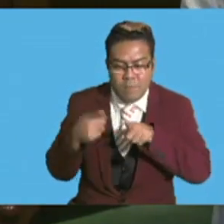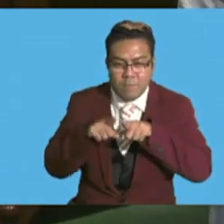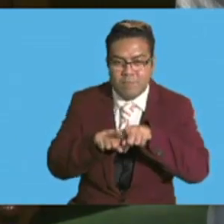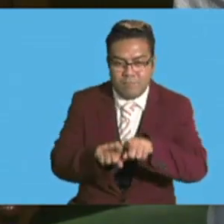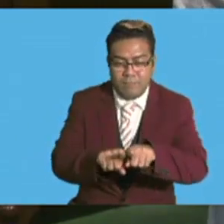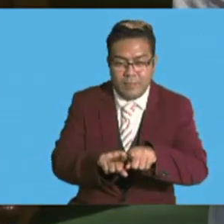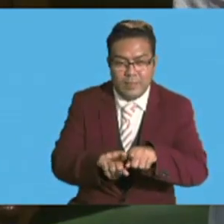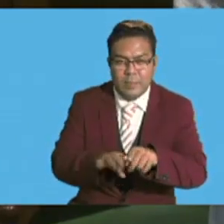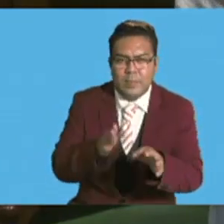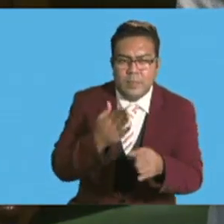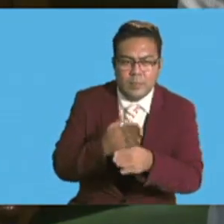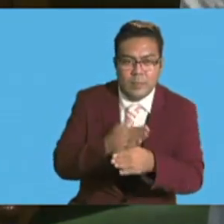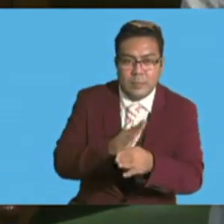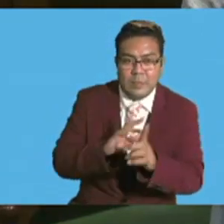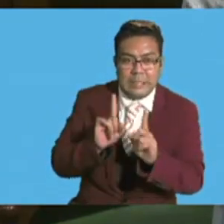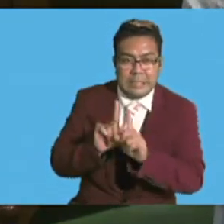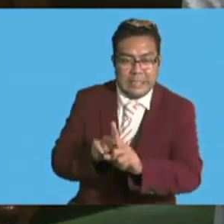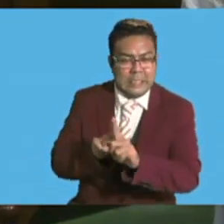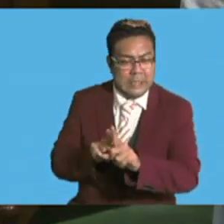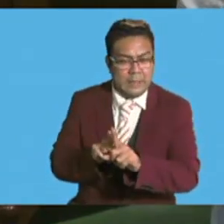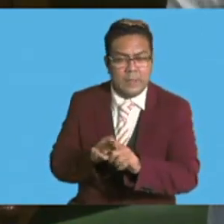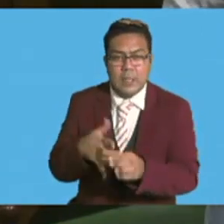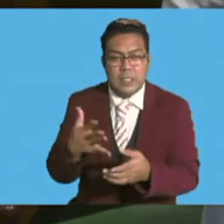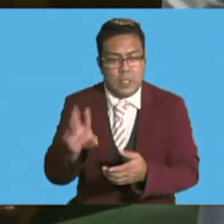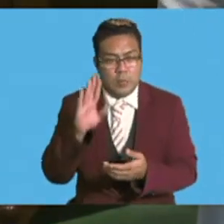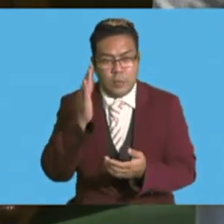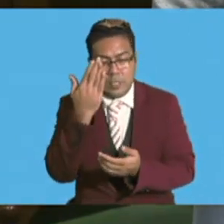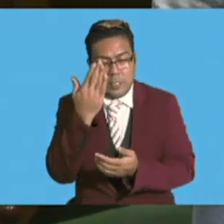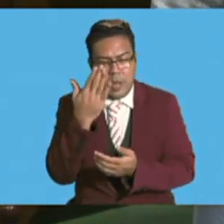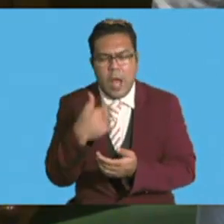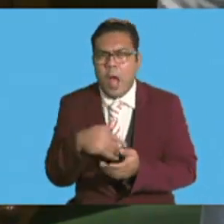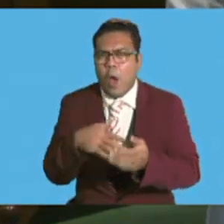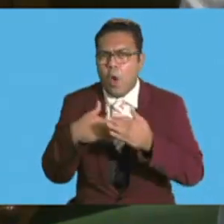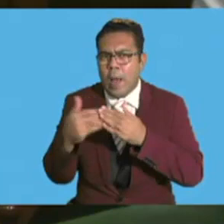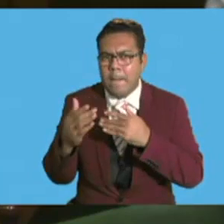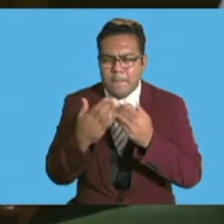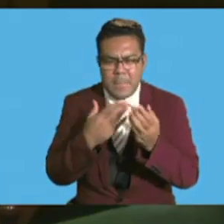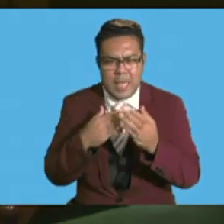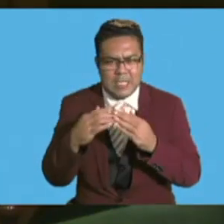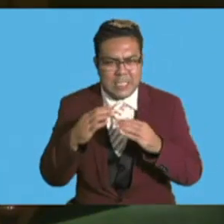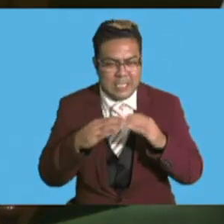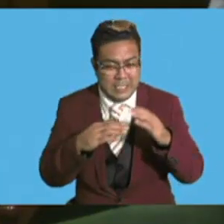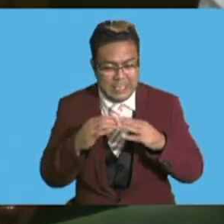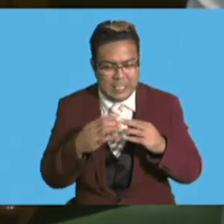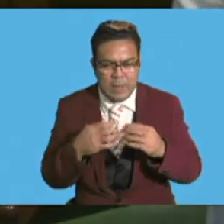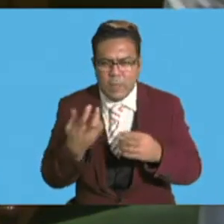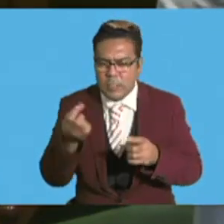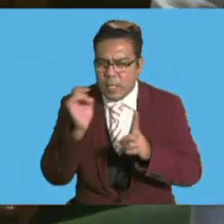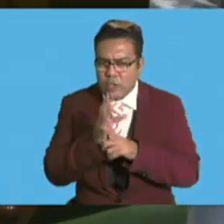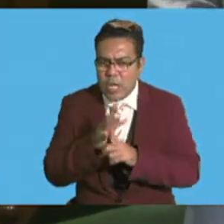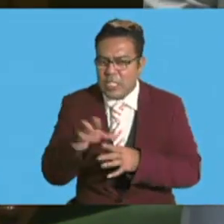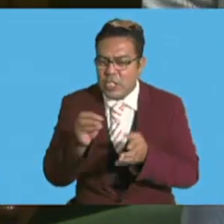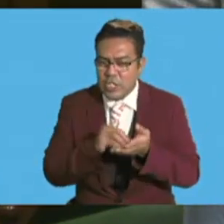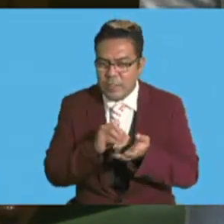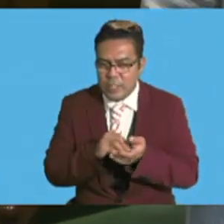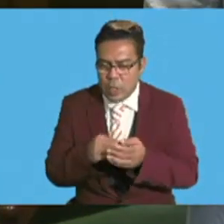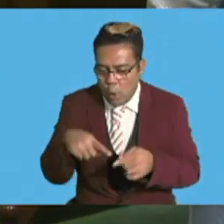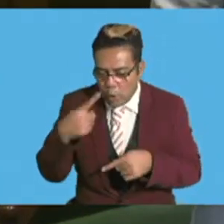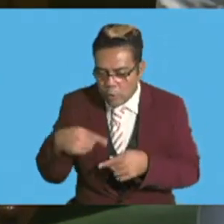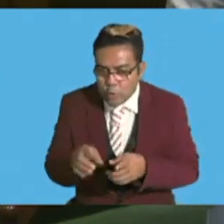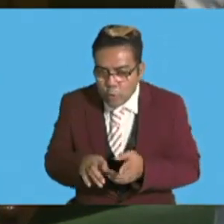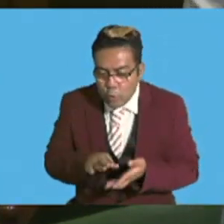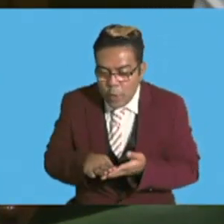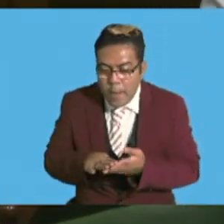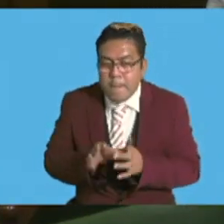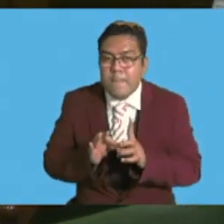them, and as a result, our local capacity in terms of specialized health services continues to improve,